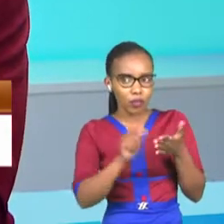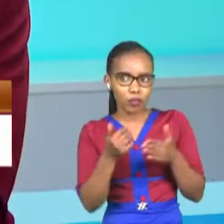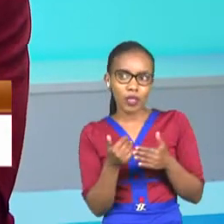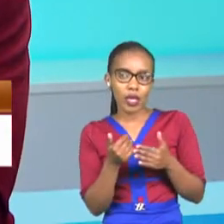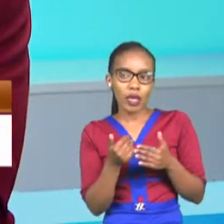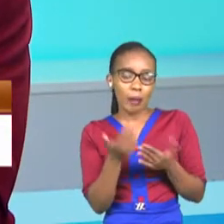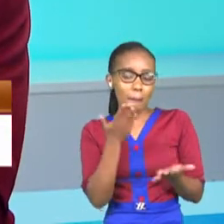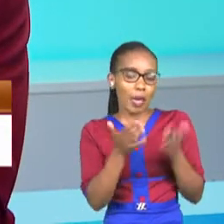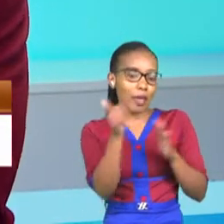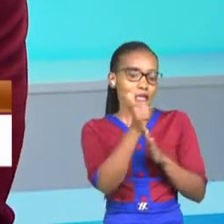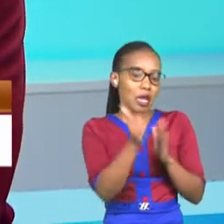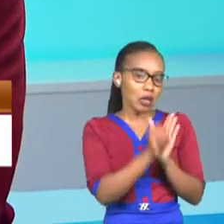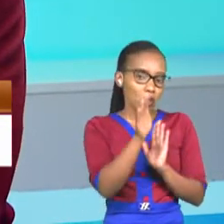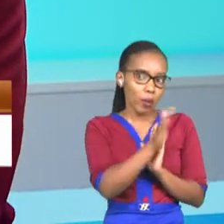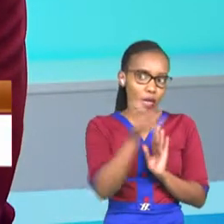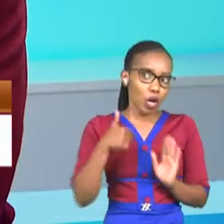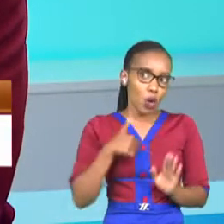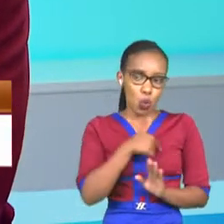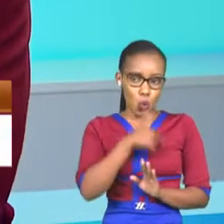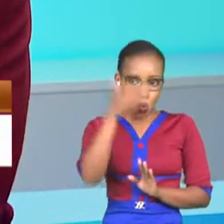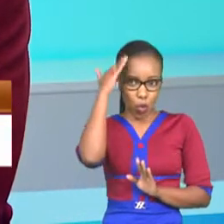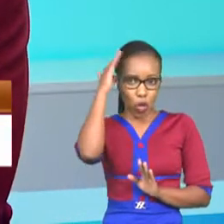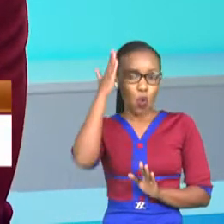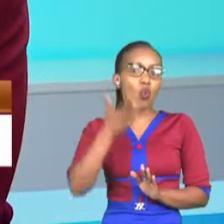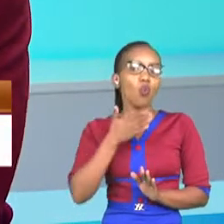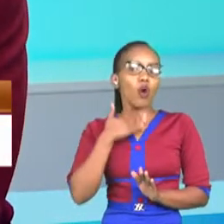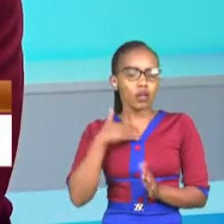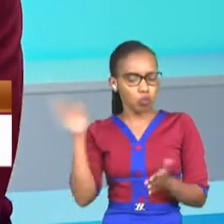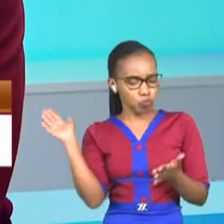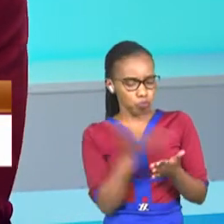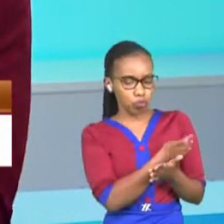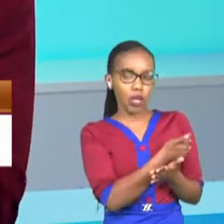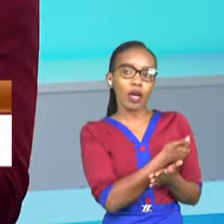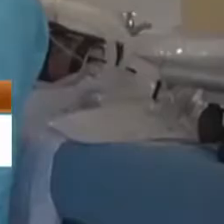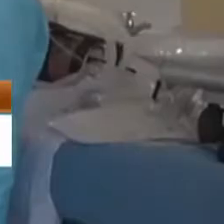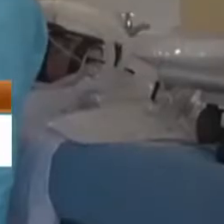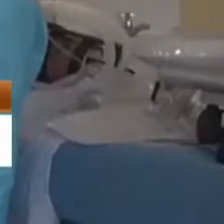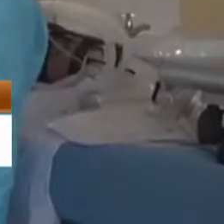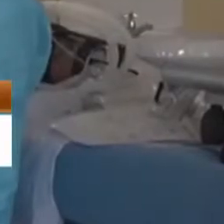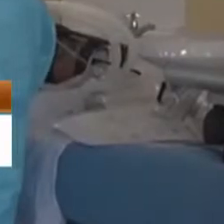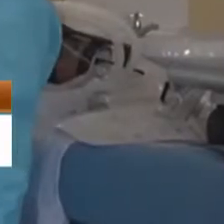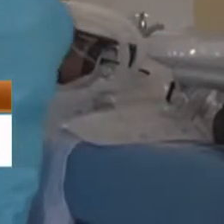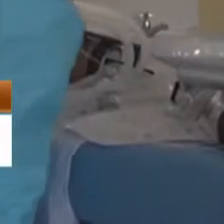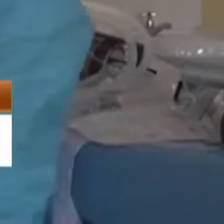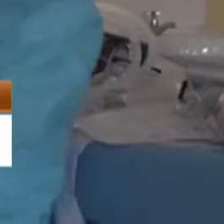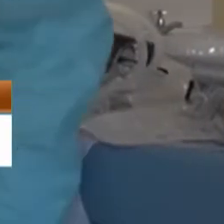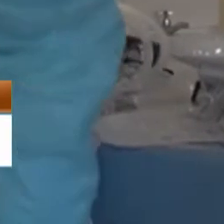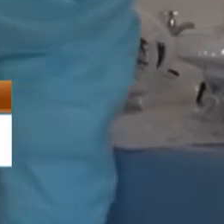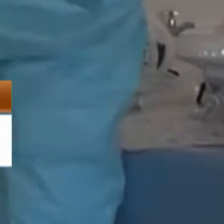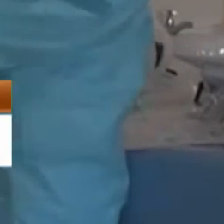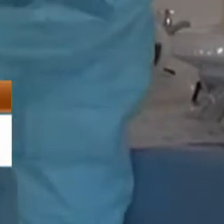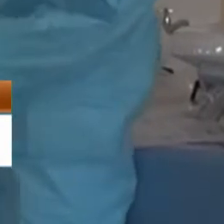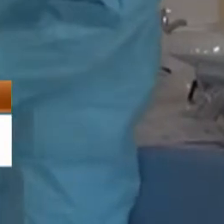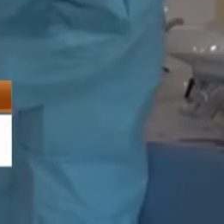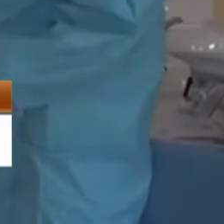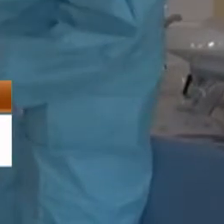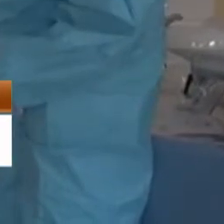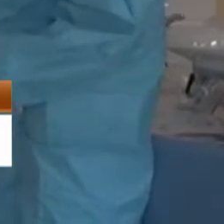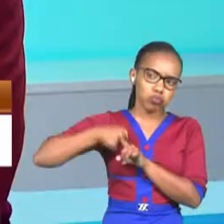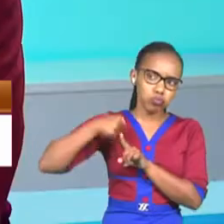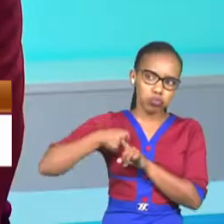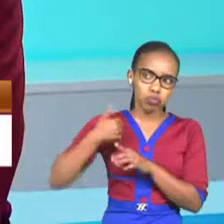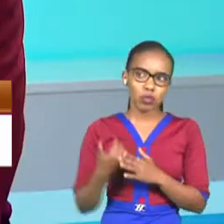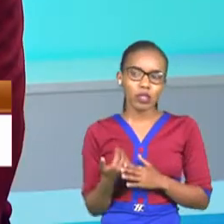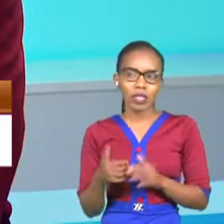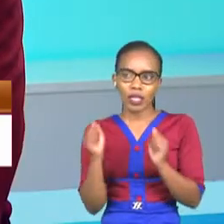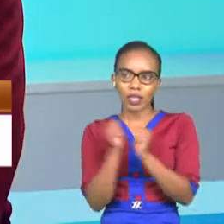of parliament. We know they wanted to remove it. It was not brought in as an act of parliament. It would have. We pushed for that.